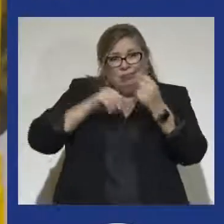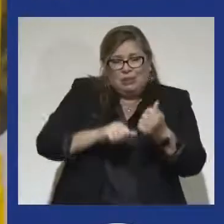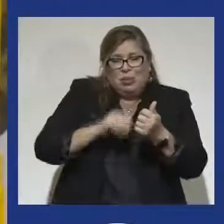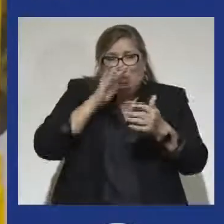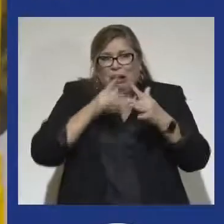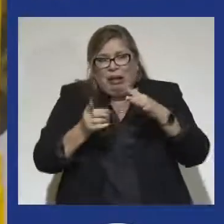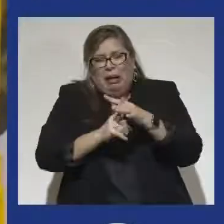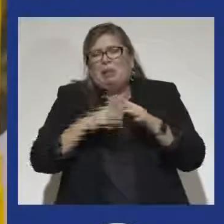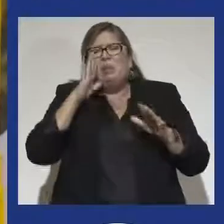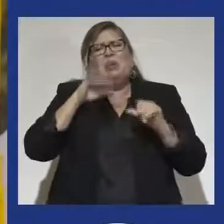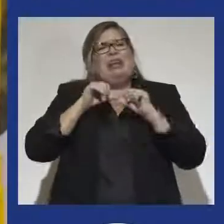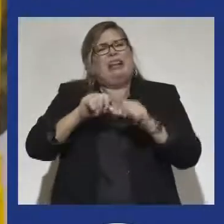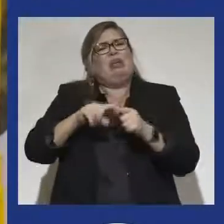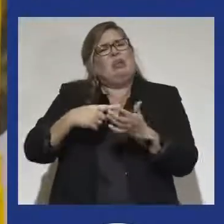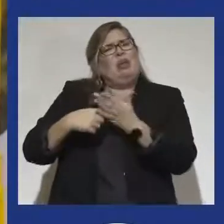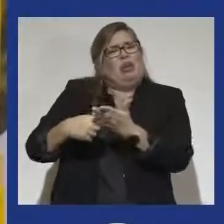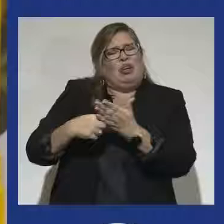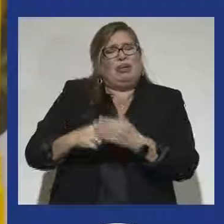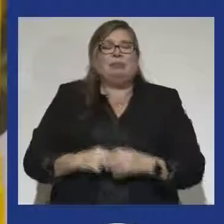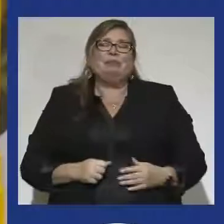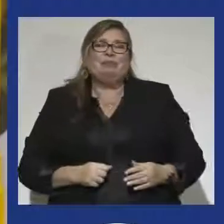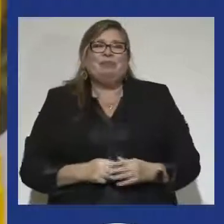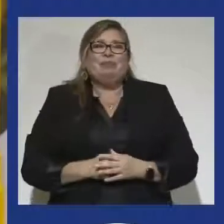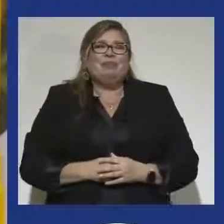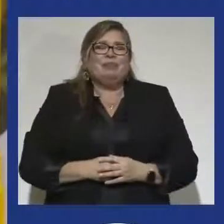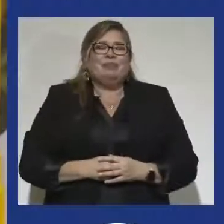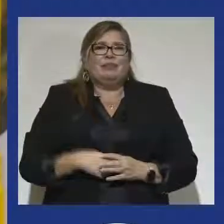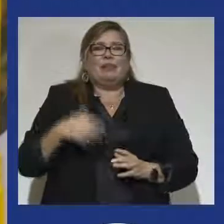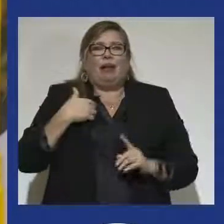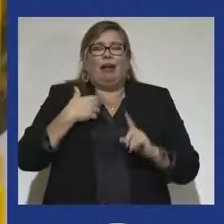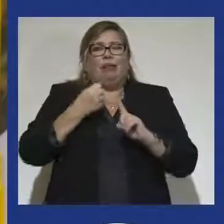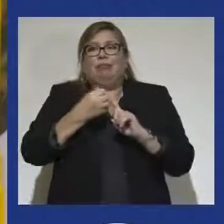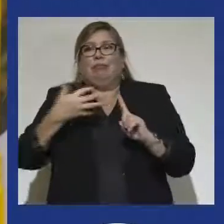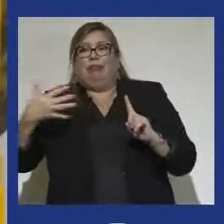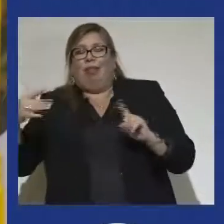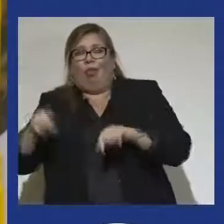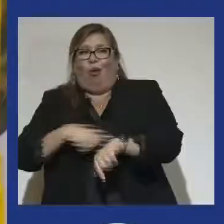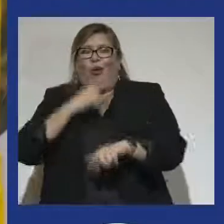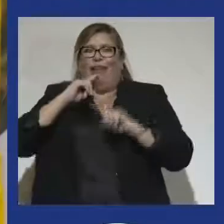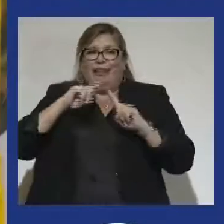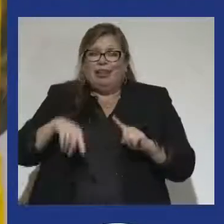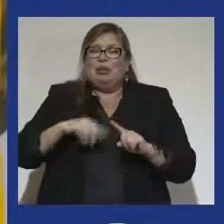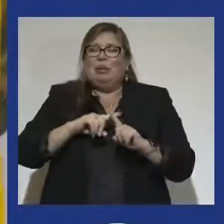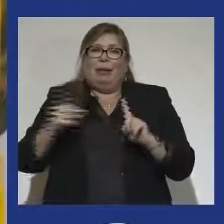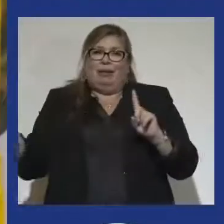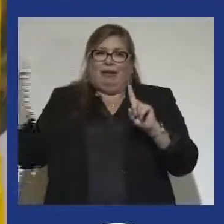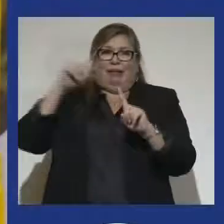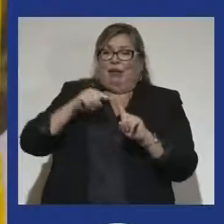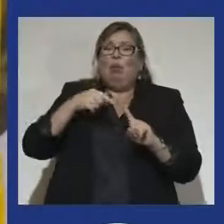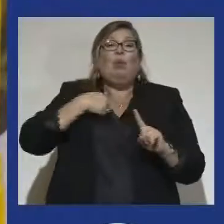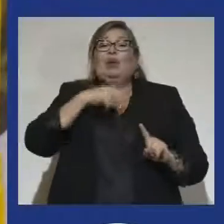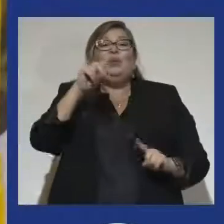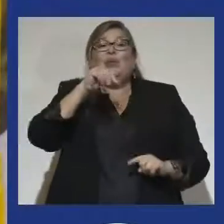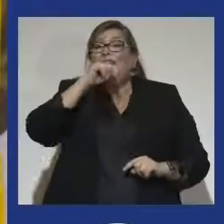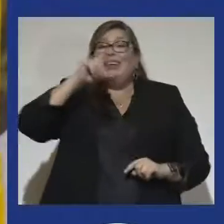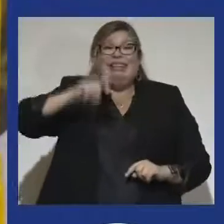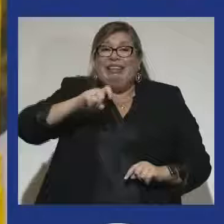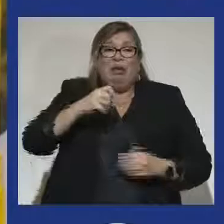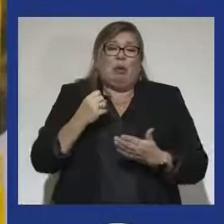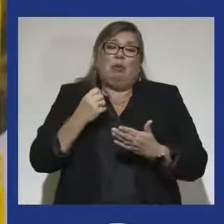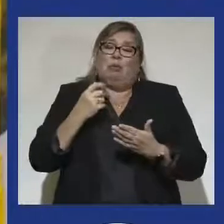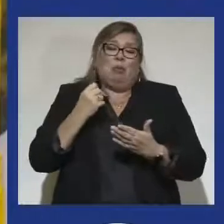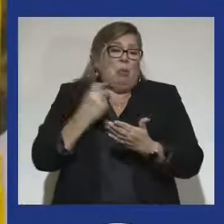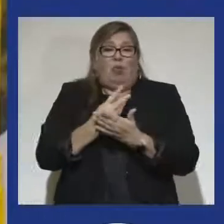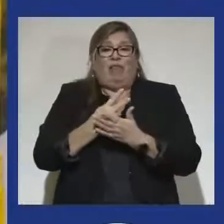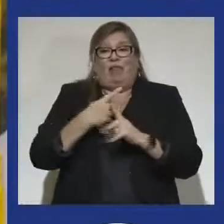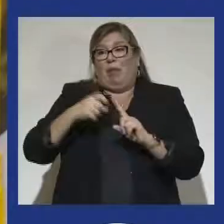can continue to do that. So the short answer, again, sorry I started with the long answer, is that we do not need approval to expend that money